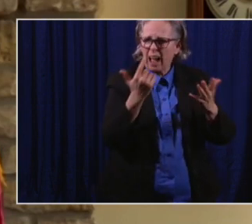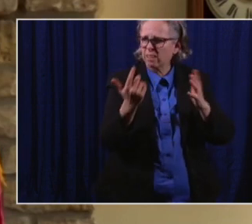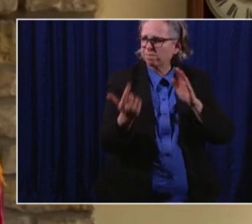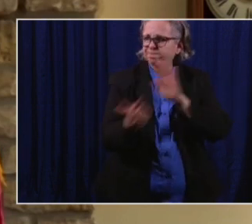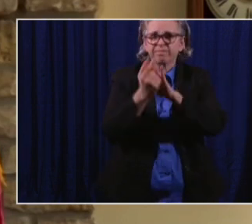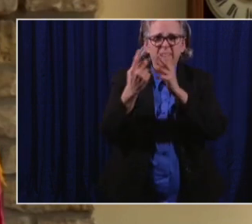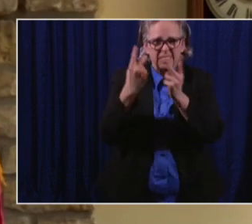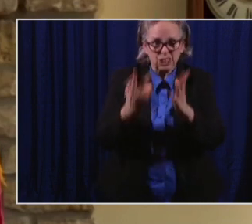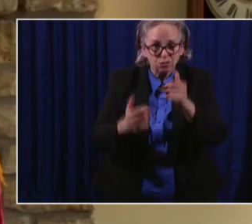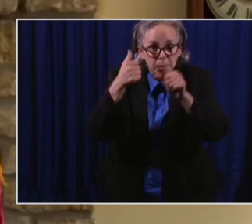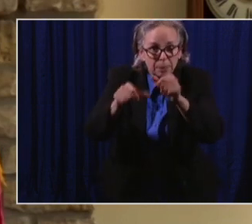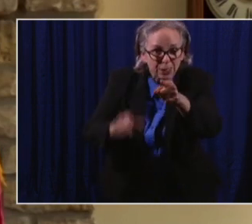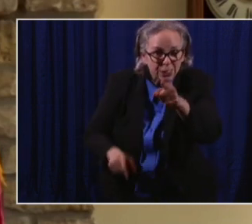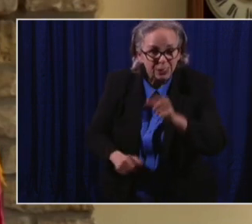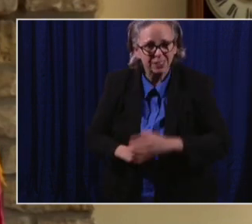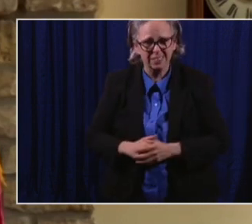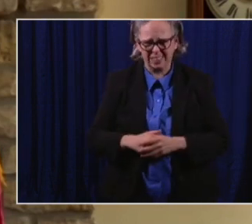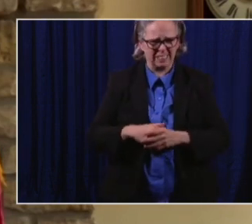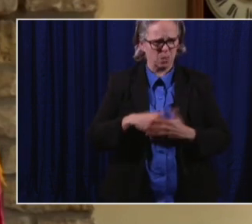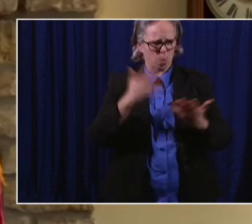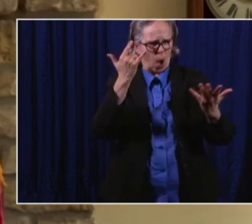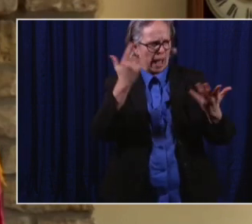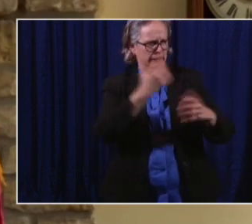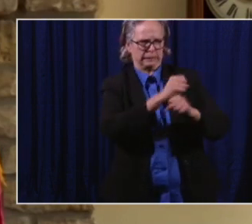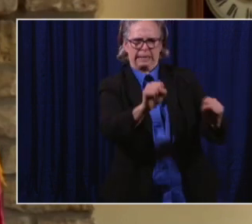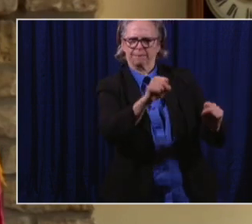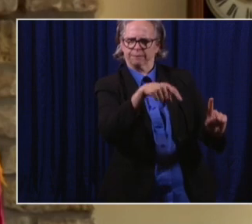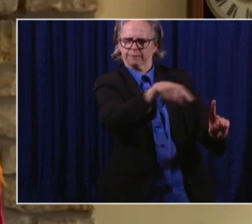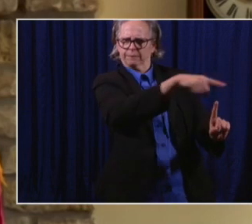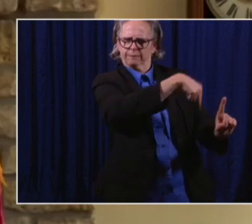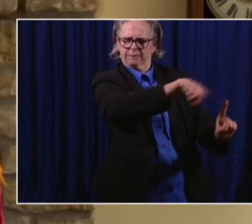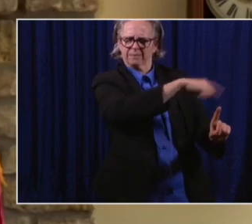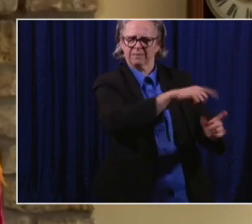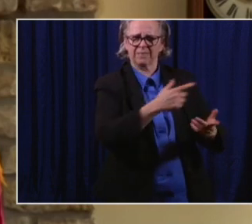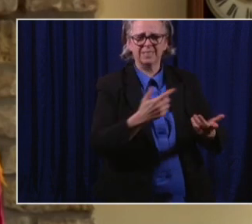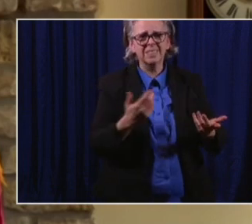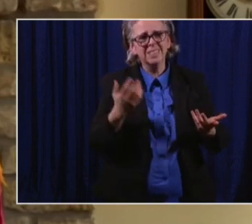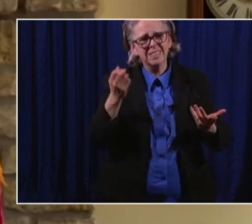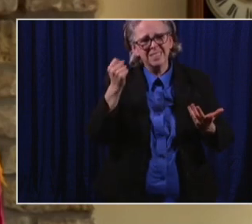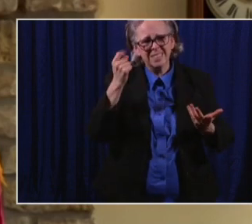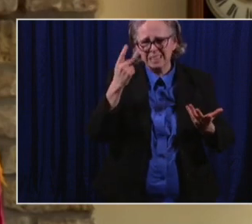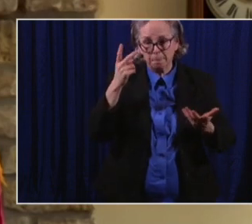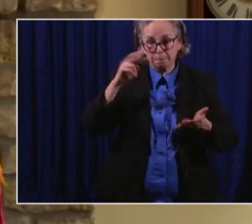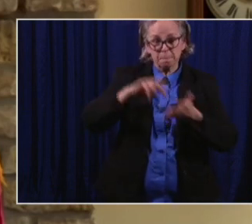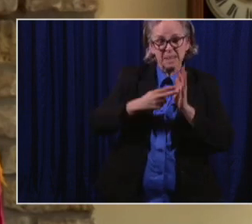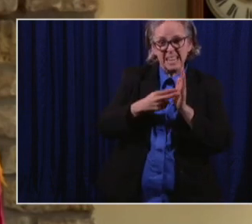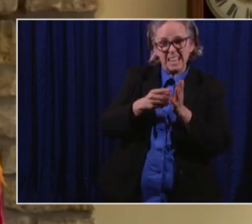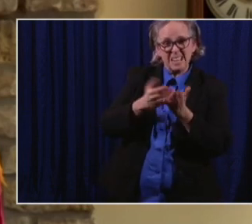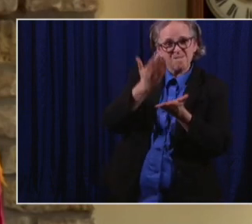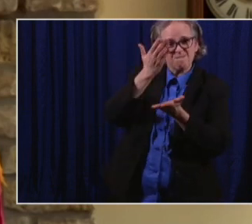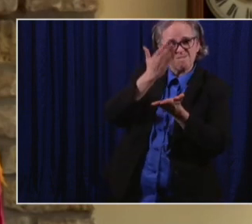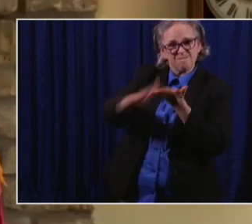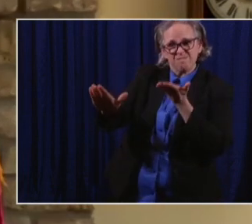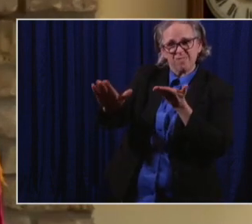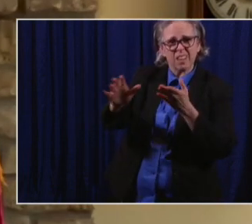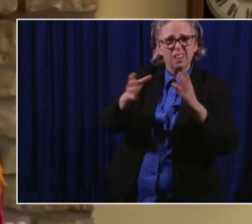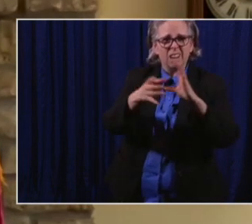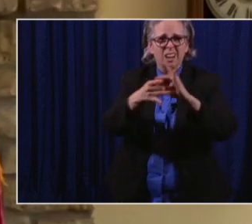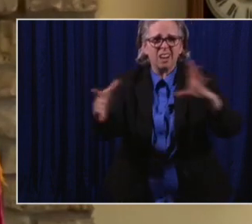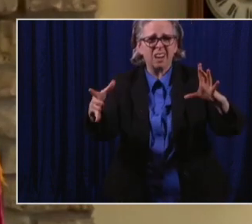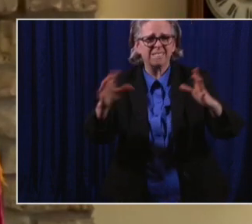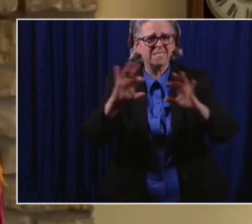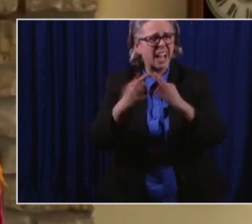people safe, but we also, what happened was that people got, weren't able to see their loved ones, and with many times